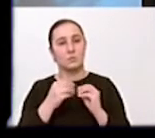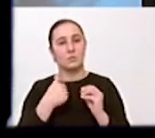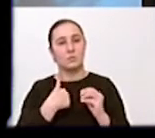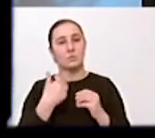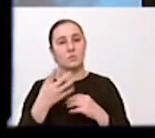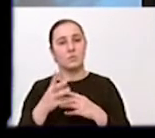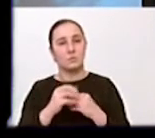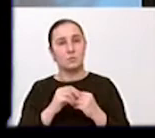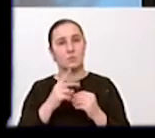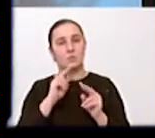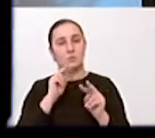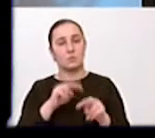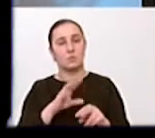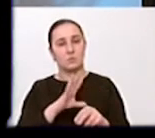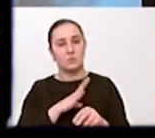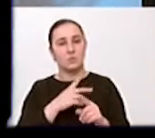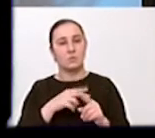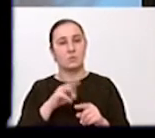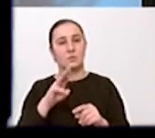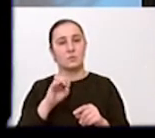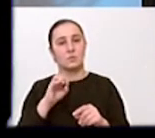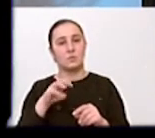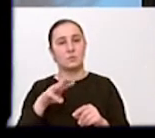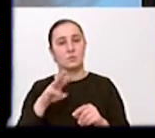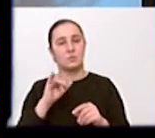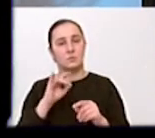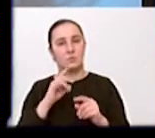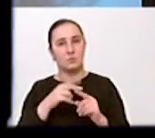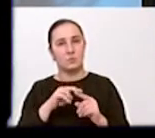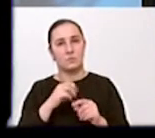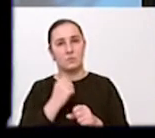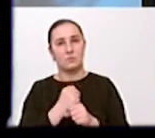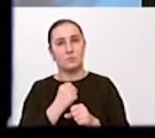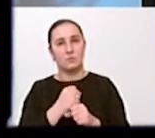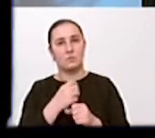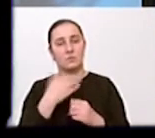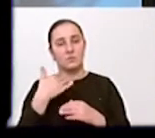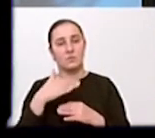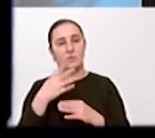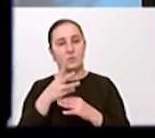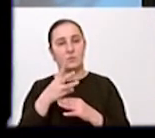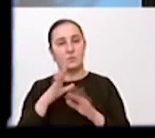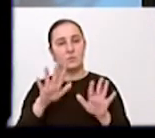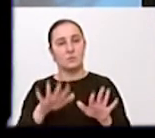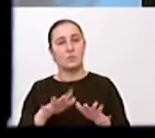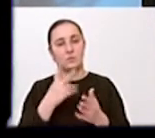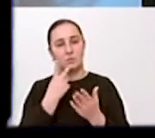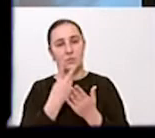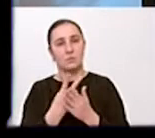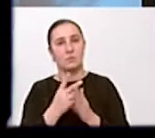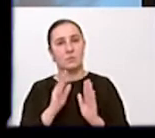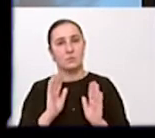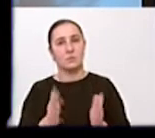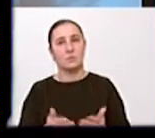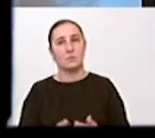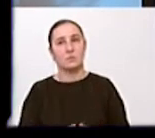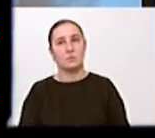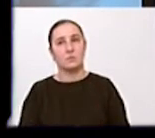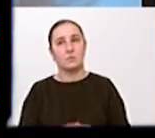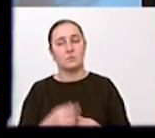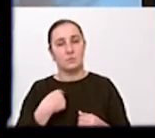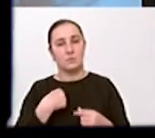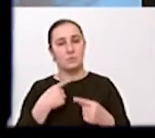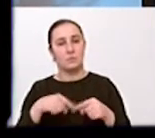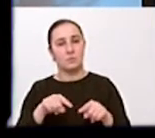sizlar bilan kuzatdik va test move qilib ko'ramiz. Ya'ni video holatga keltirib ko'ramiz. Biz